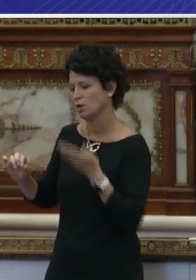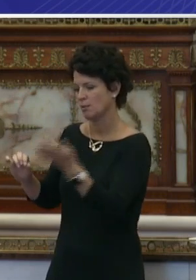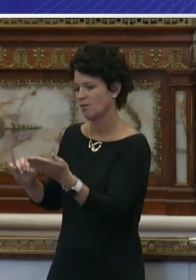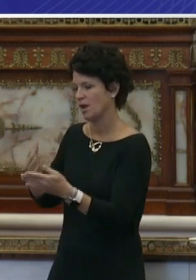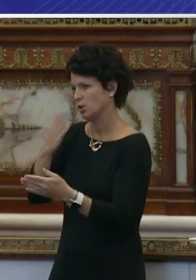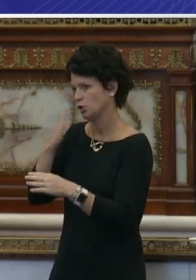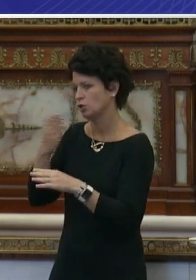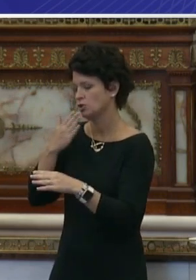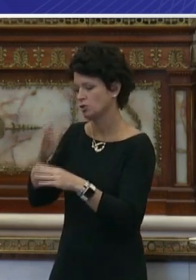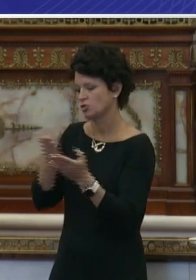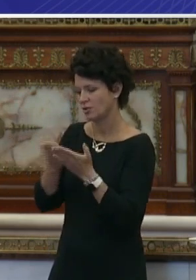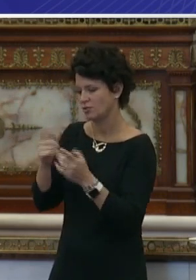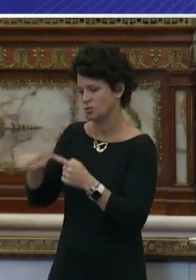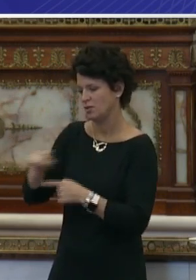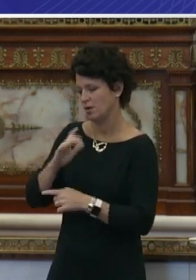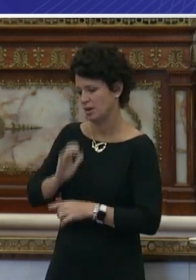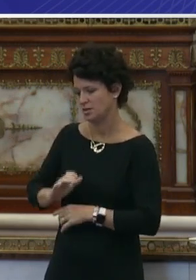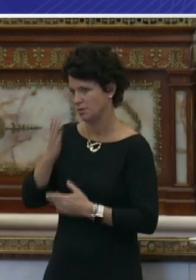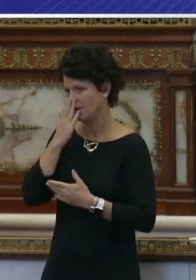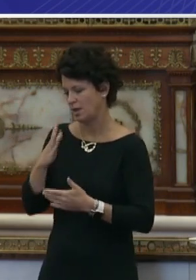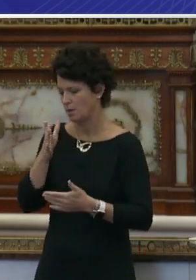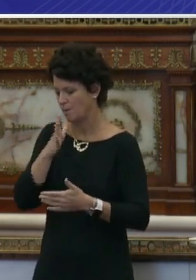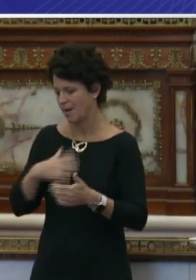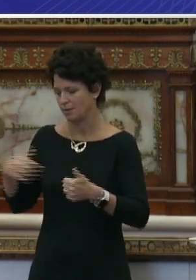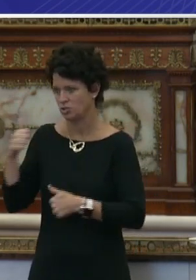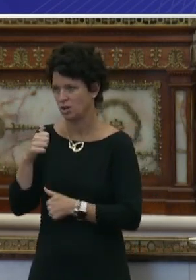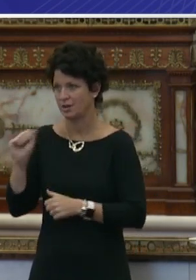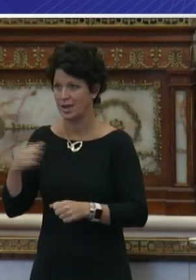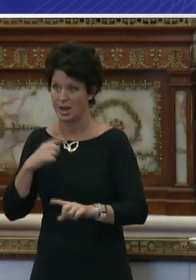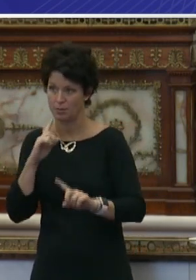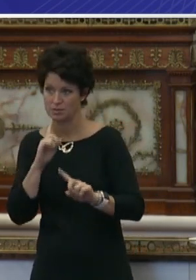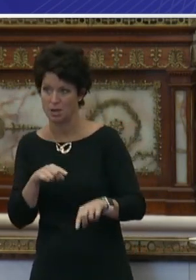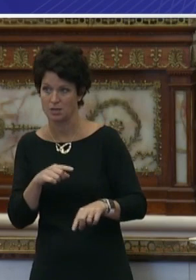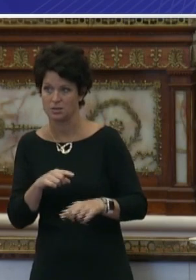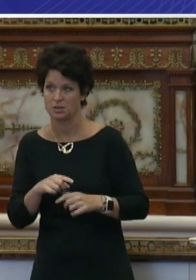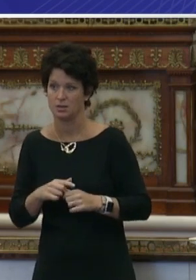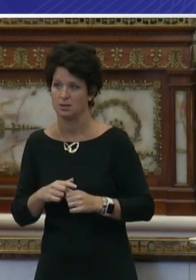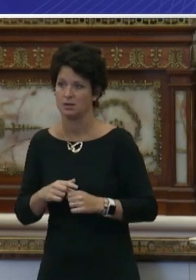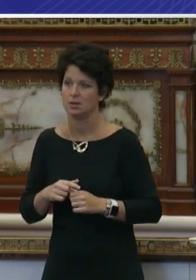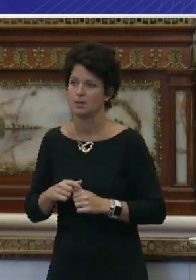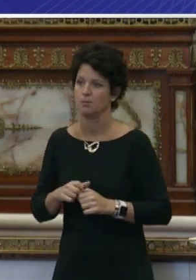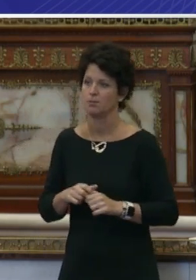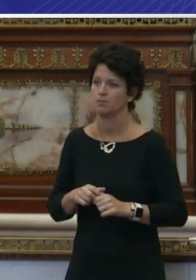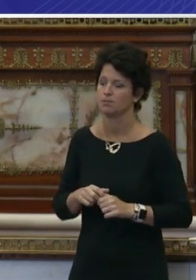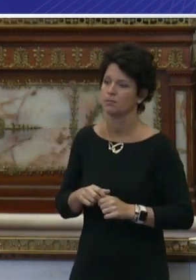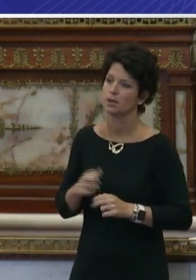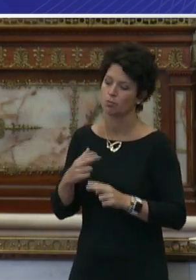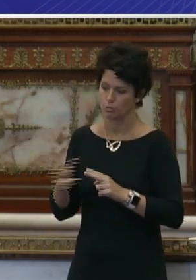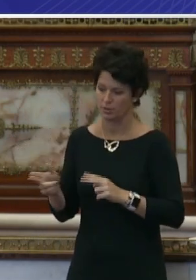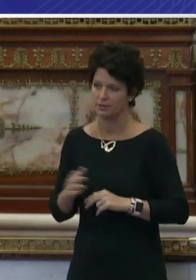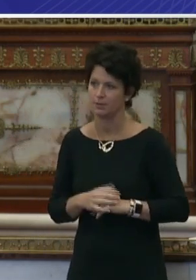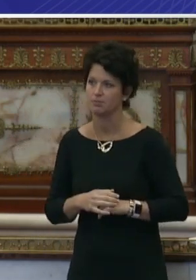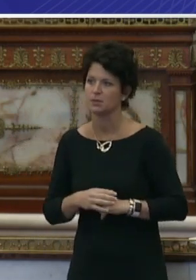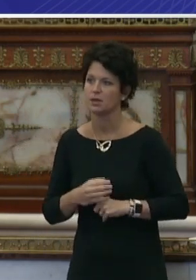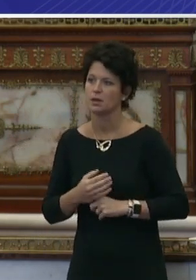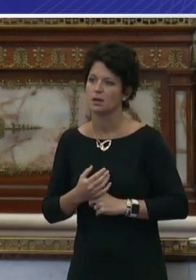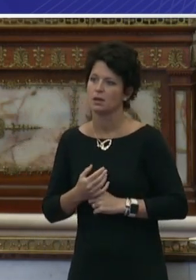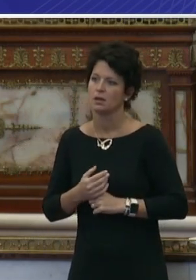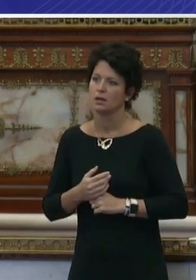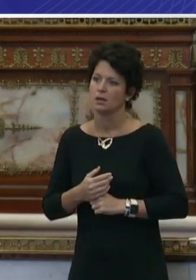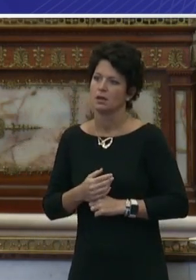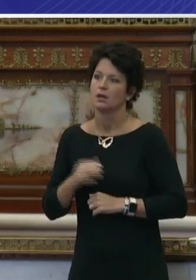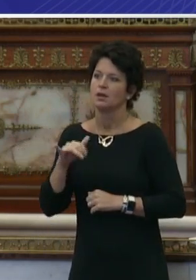and services to your customers. So thank you, Madam Chair. Can I respond to that? Certainly. Yes, I mean that. Quickly,